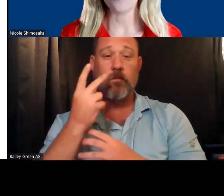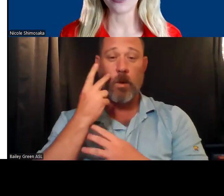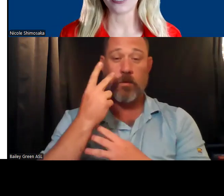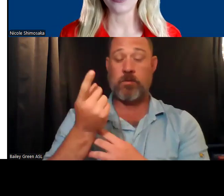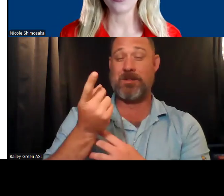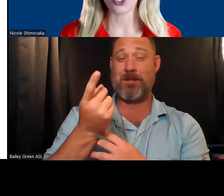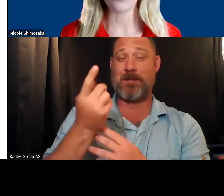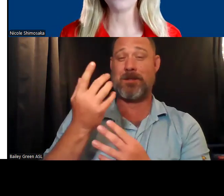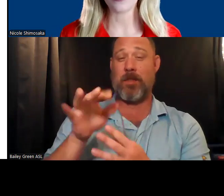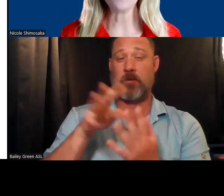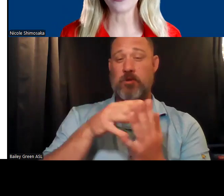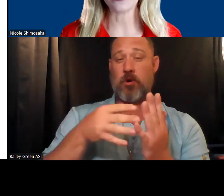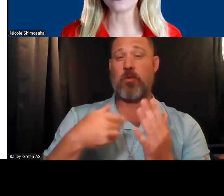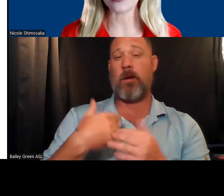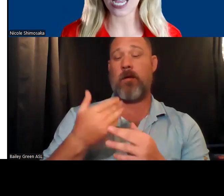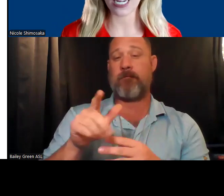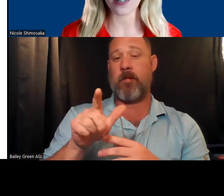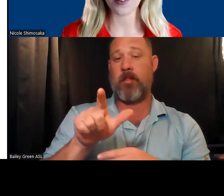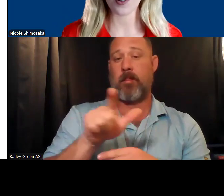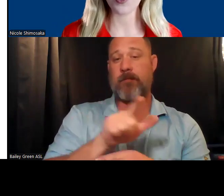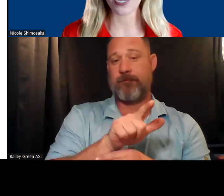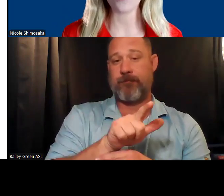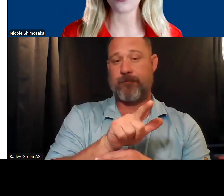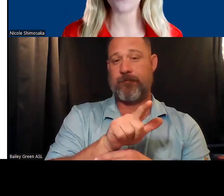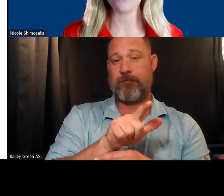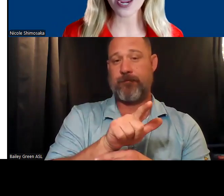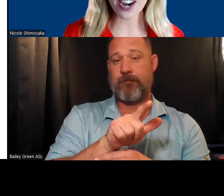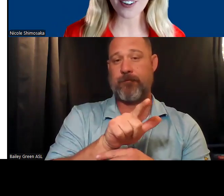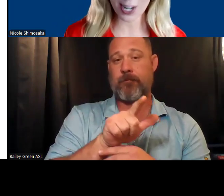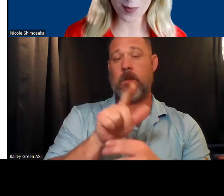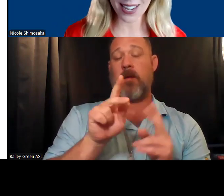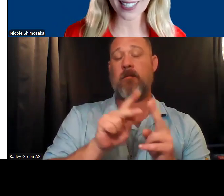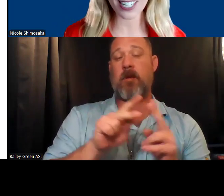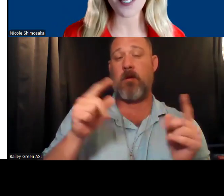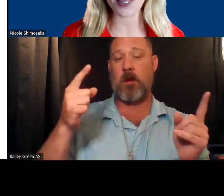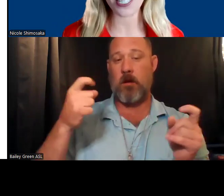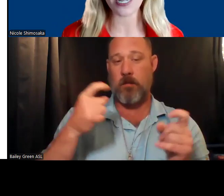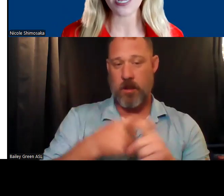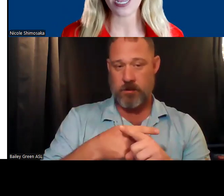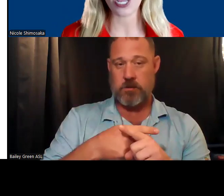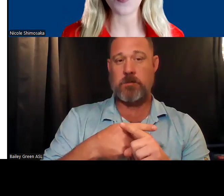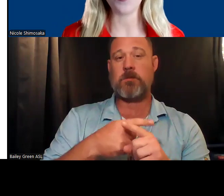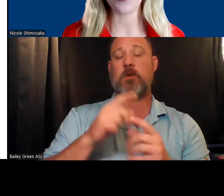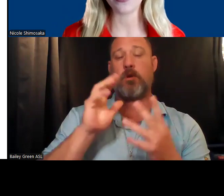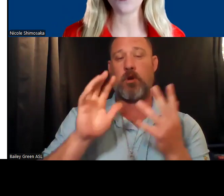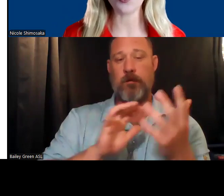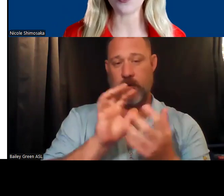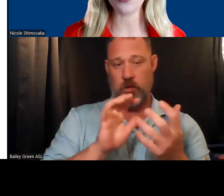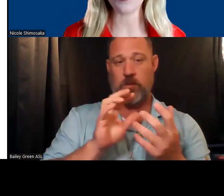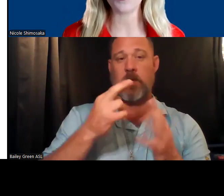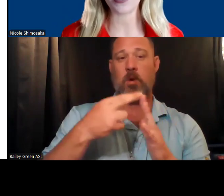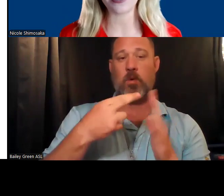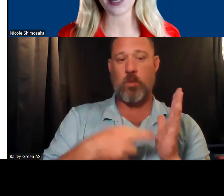have listed, on the left-hand side, we have this very complex and confusing set of